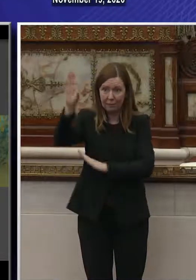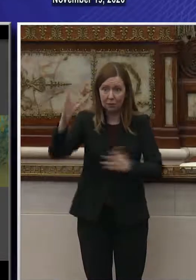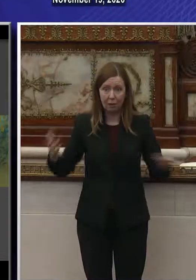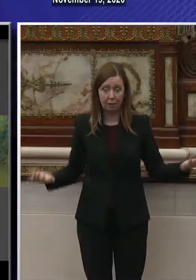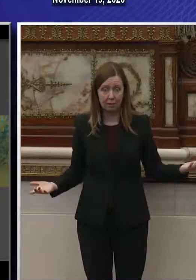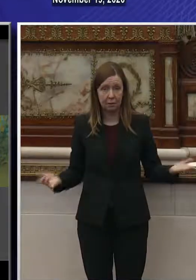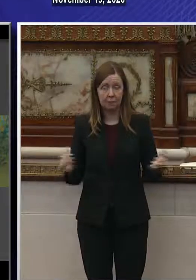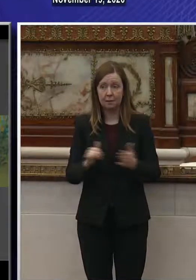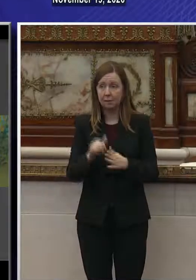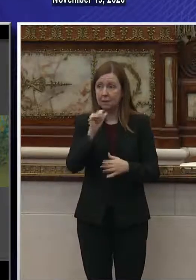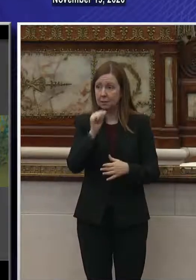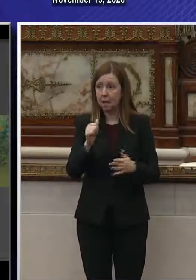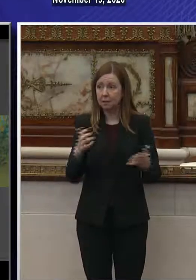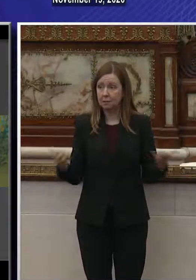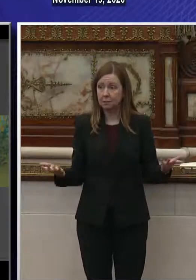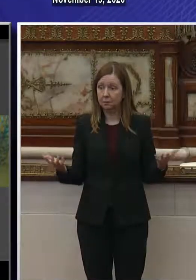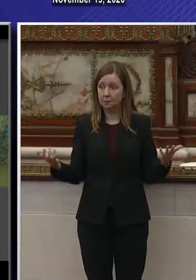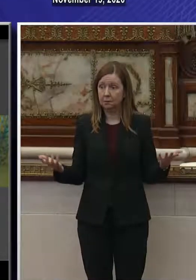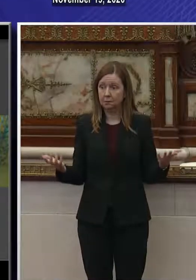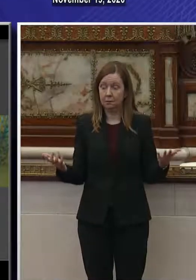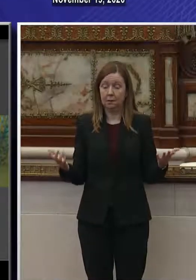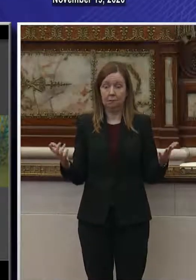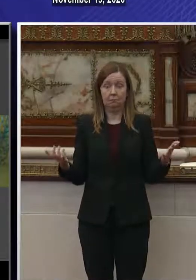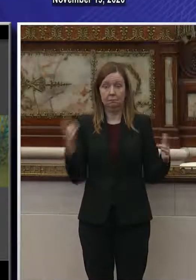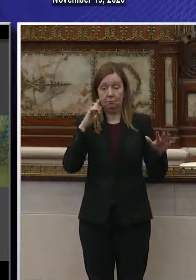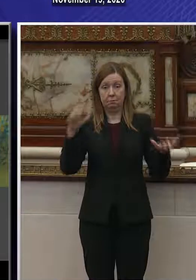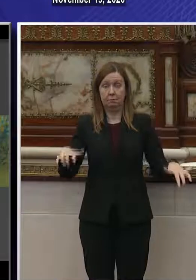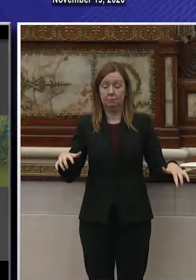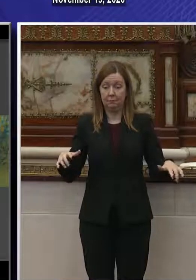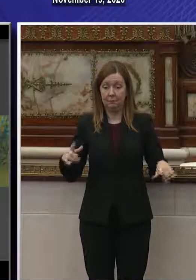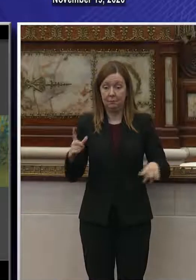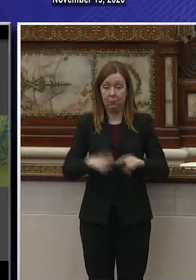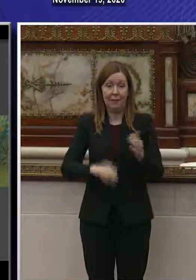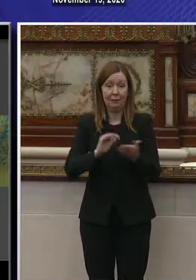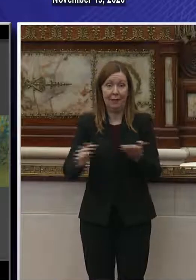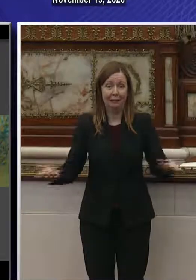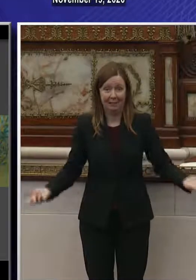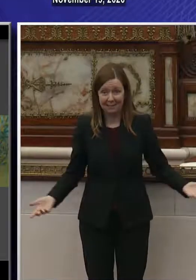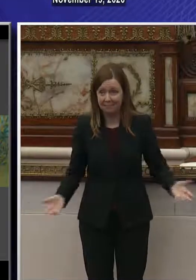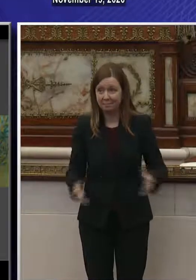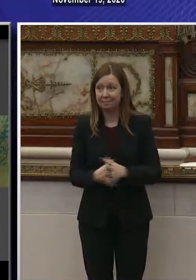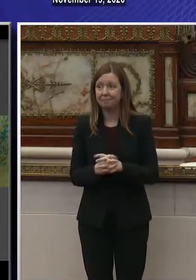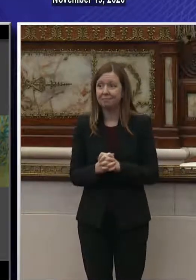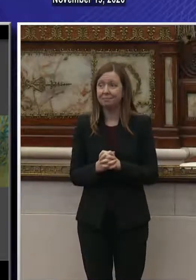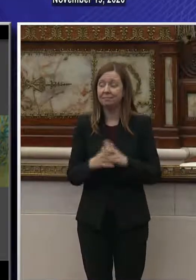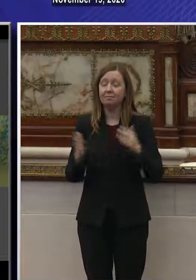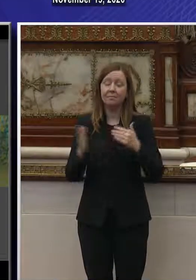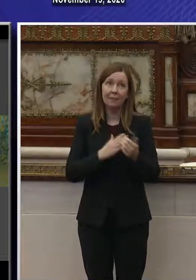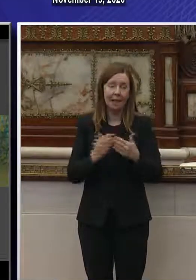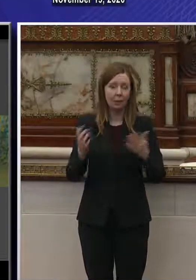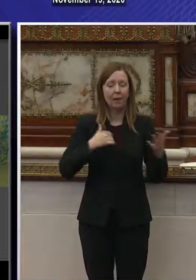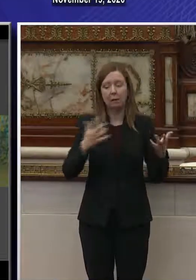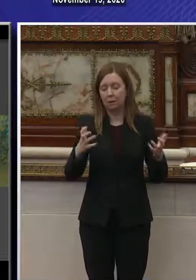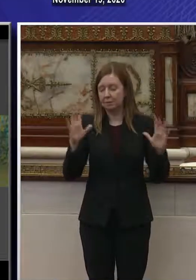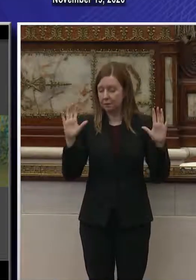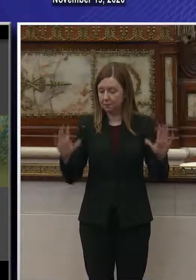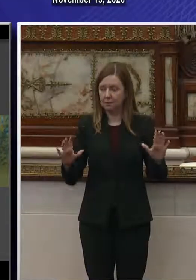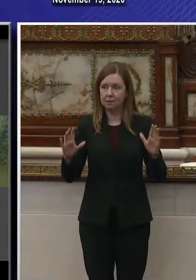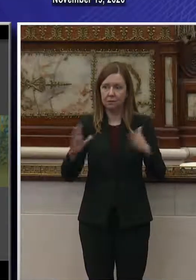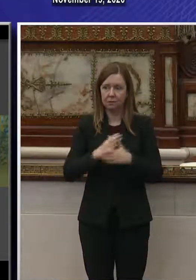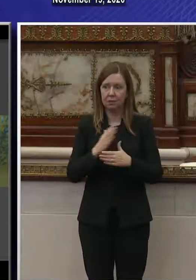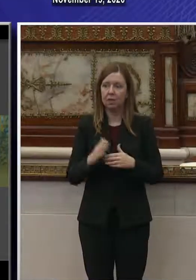is just, it's unforgivable to many extent. So anyway, I just wanted to